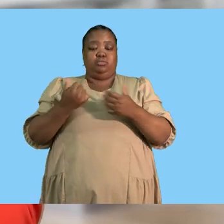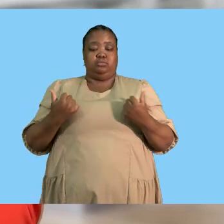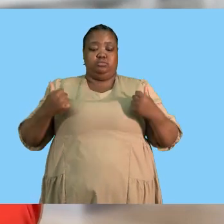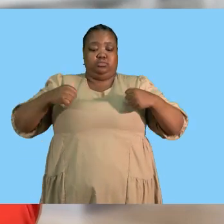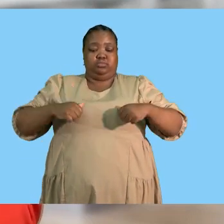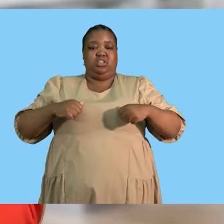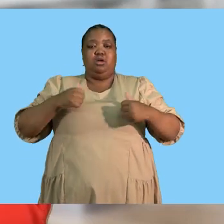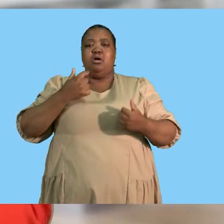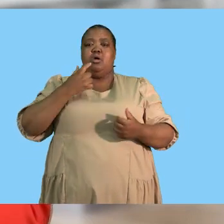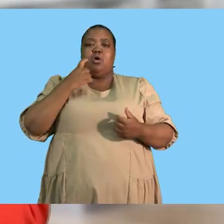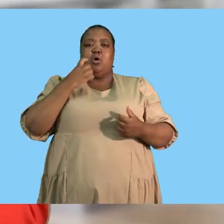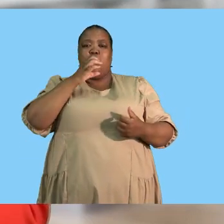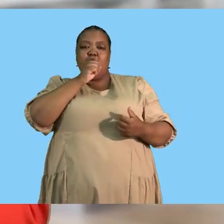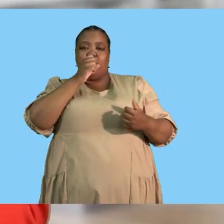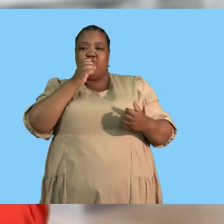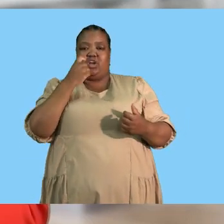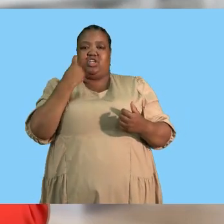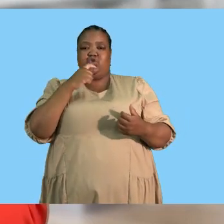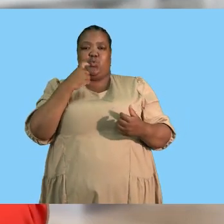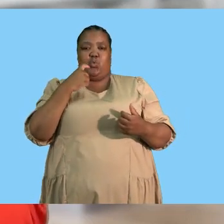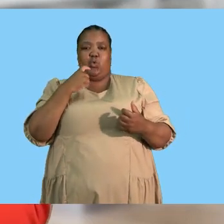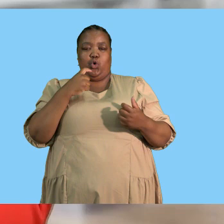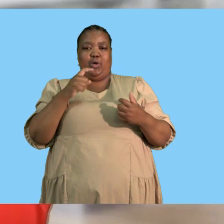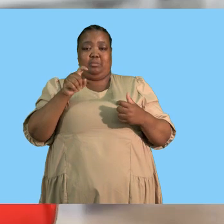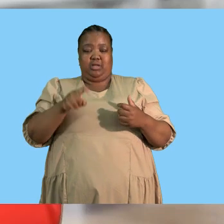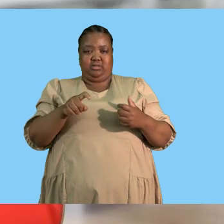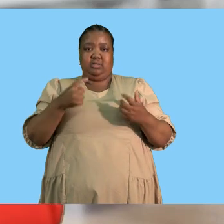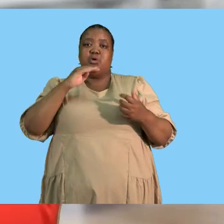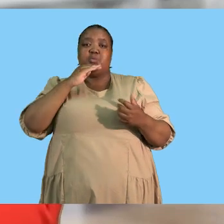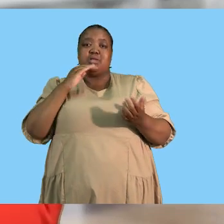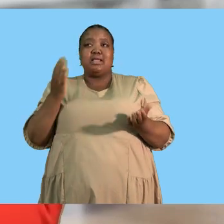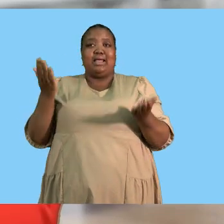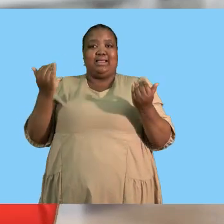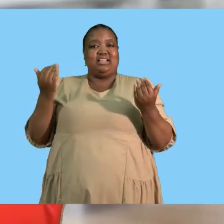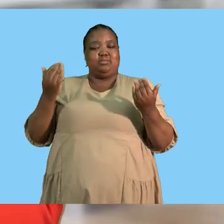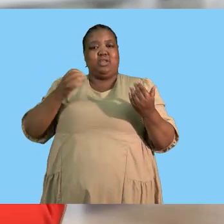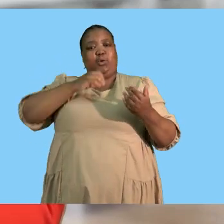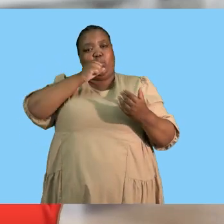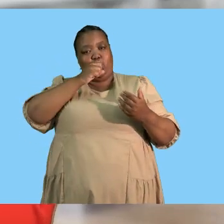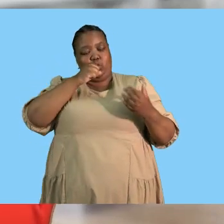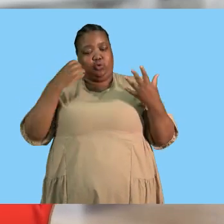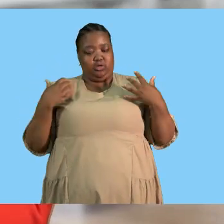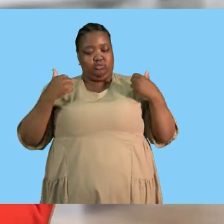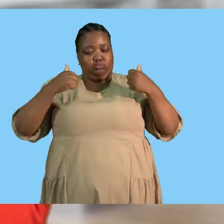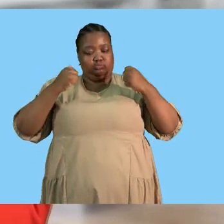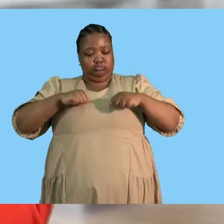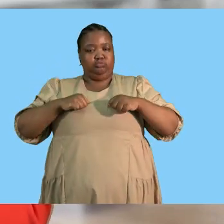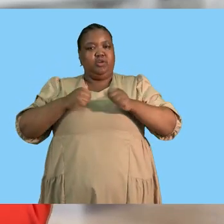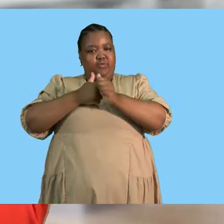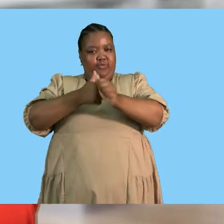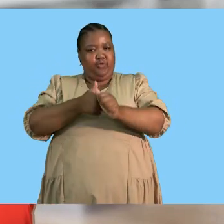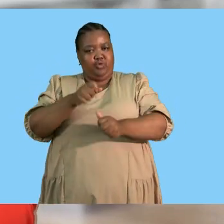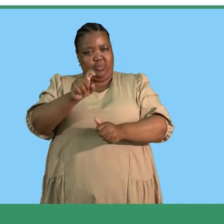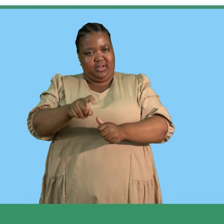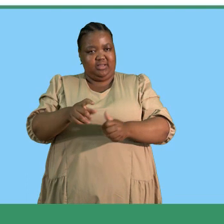come to work wearing orange and white, then it means that it is expected for me to come to work wearing orange and